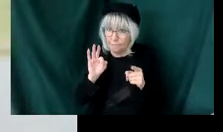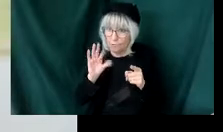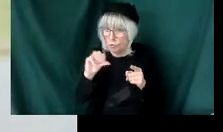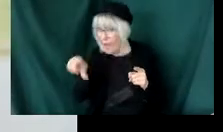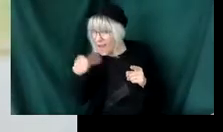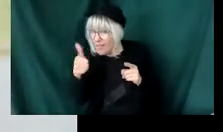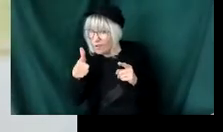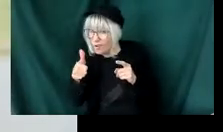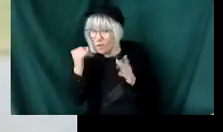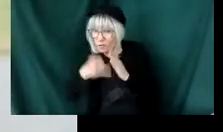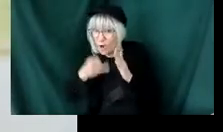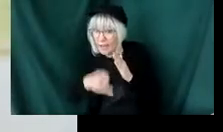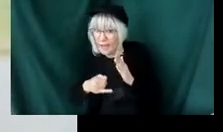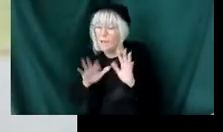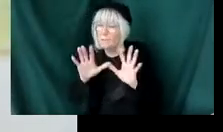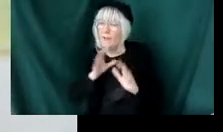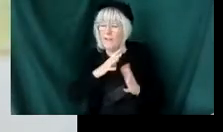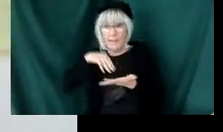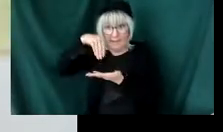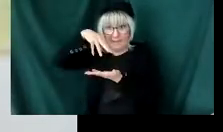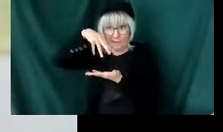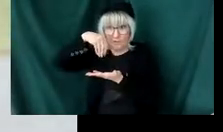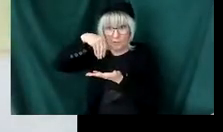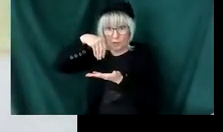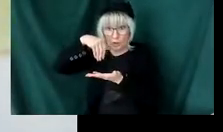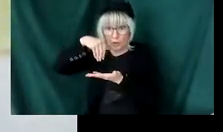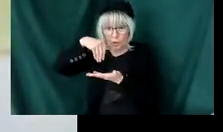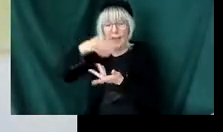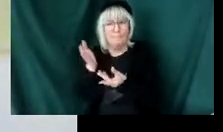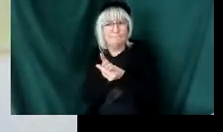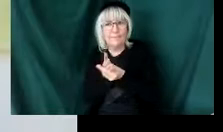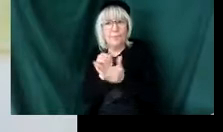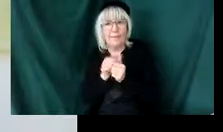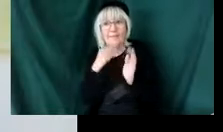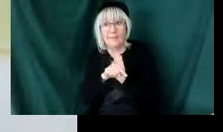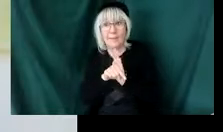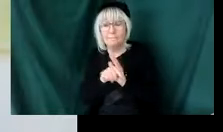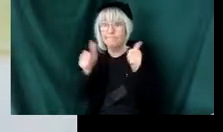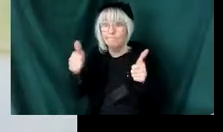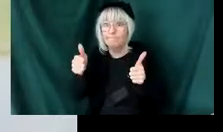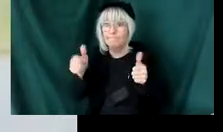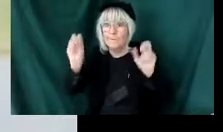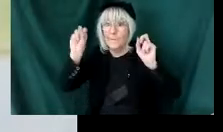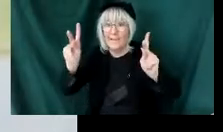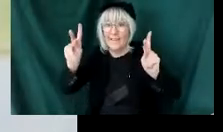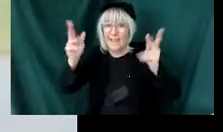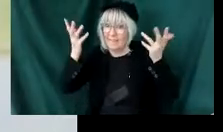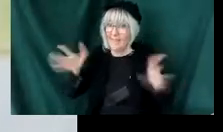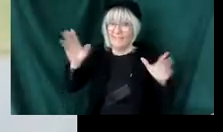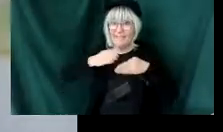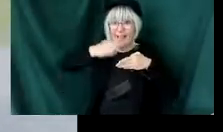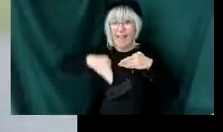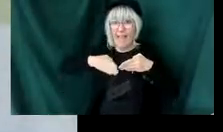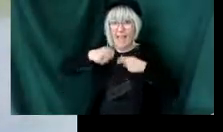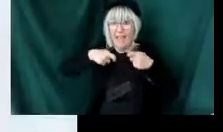throw that, take a picture of it and put it in with the assignment. Okay, So that is the end